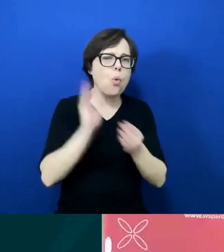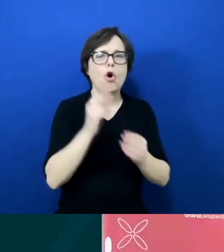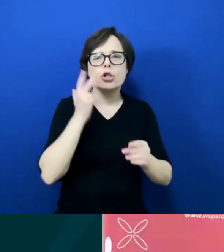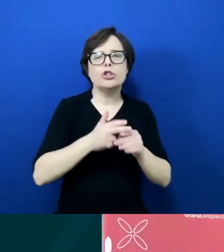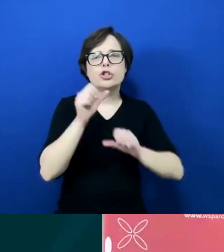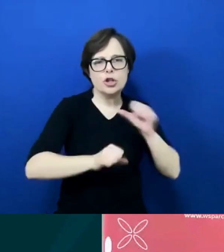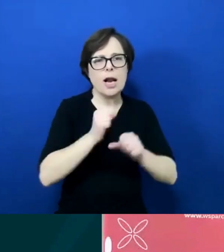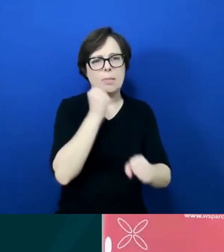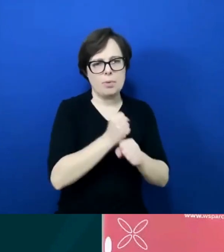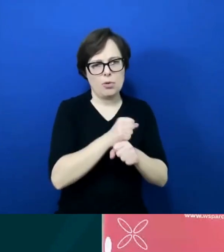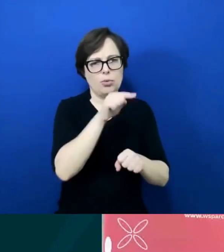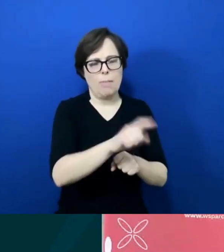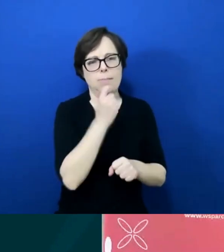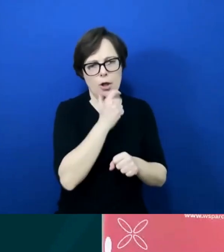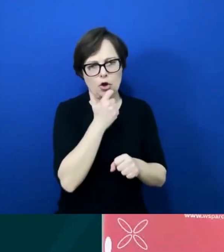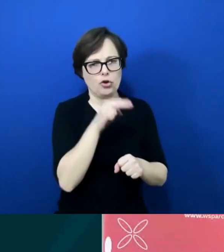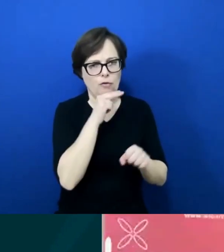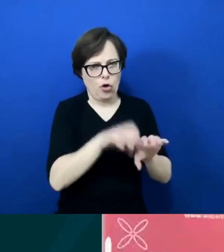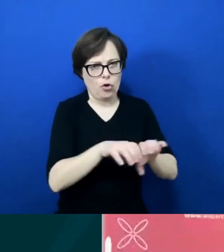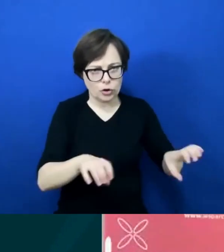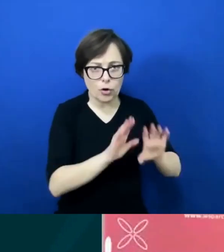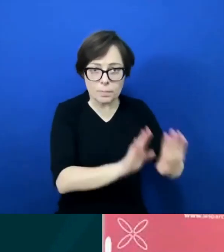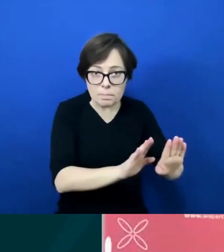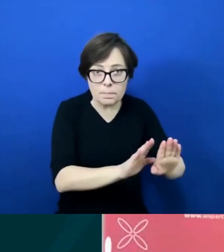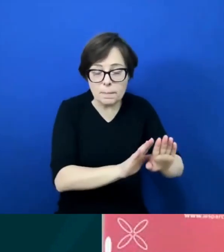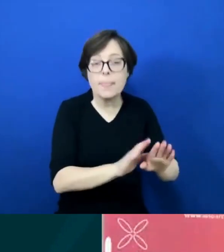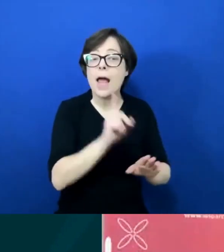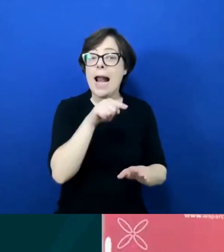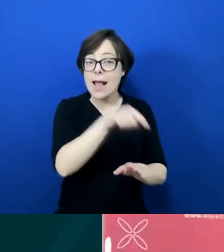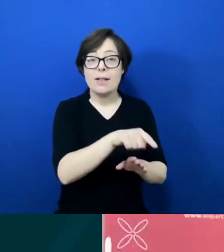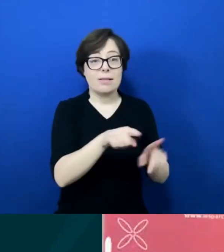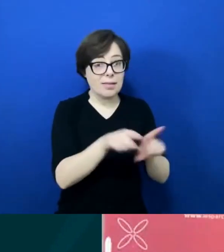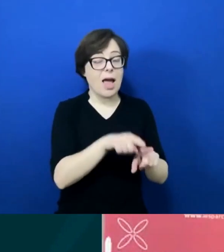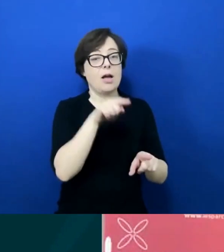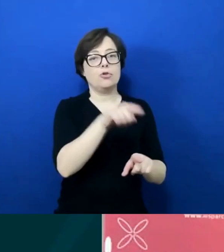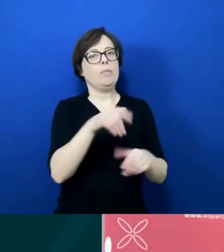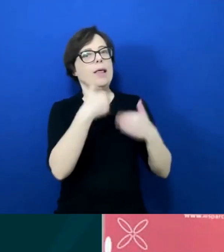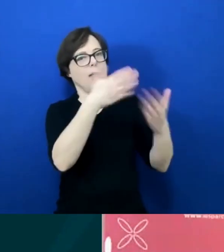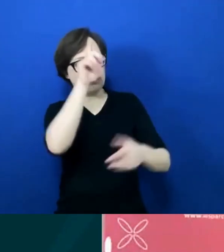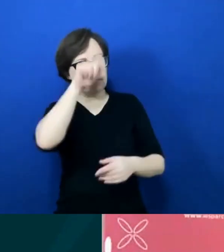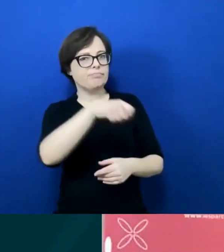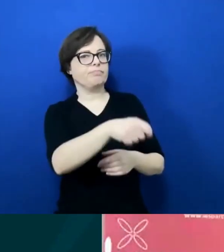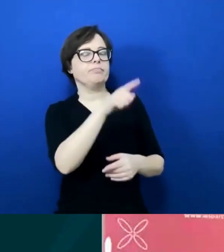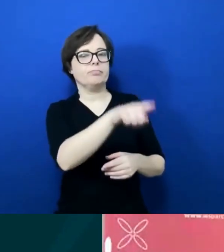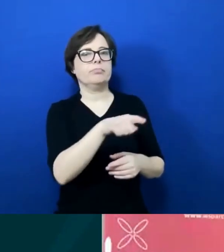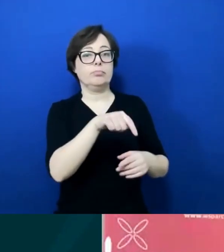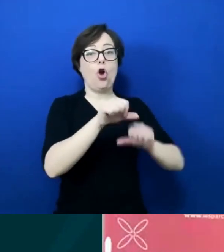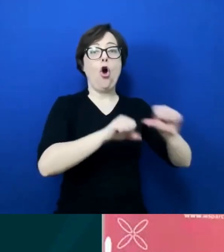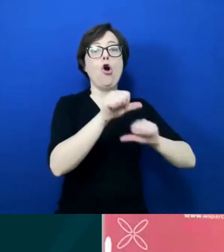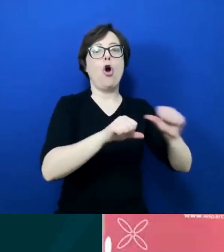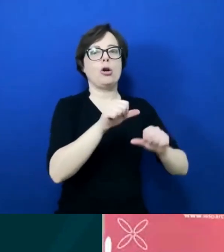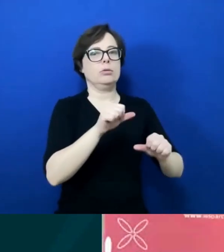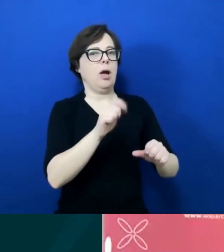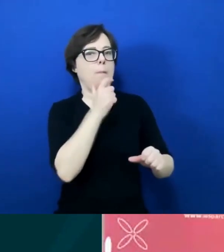for 30 years related with Municipal Water Supply and Sewerage Administration in the city. He also